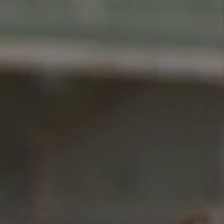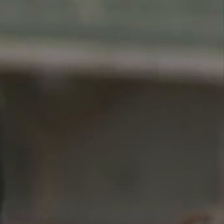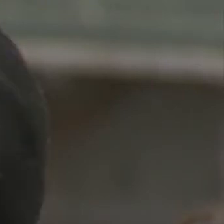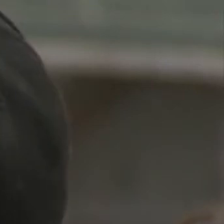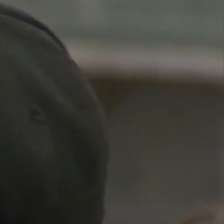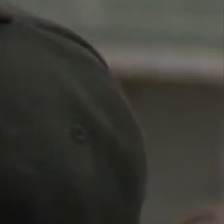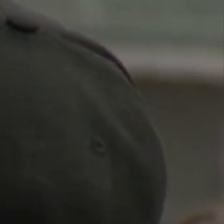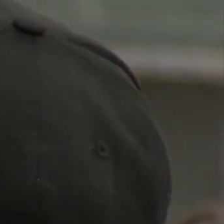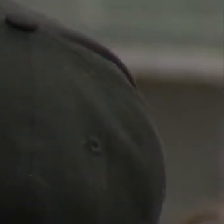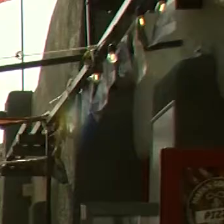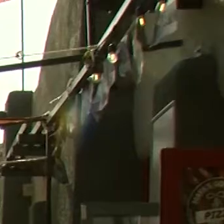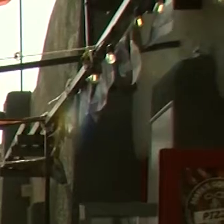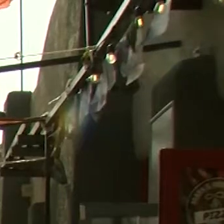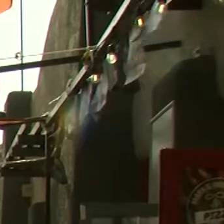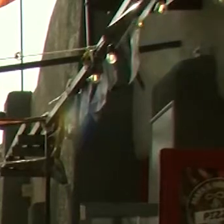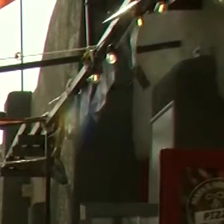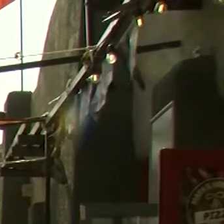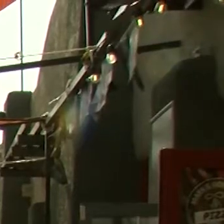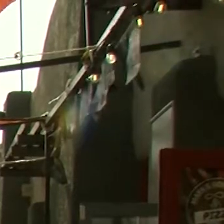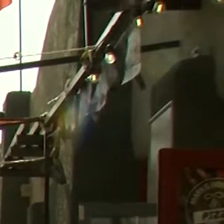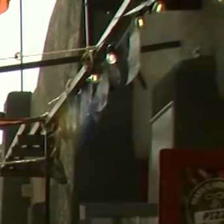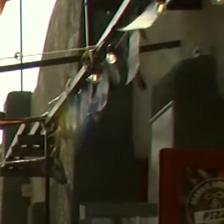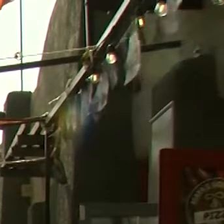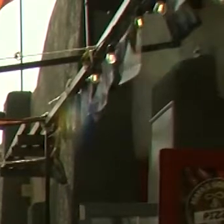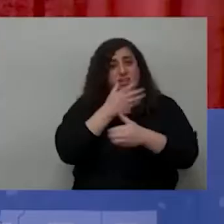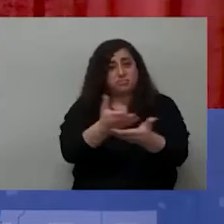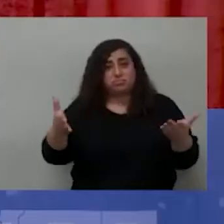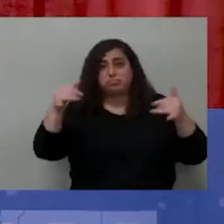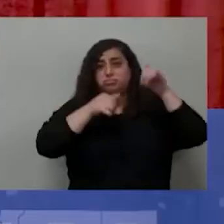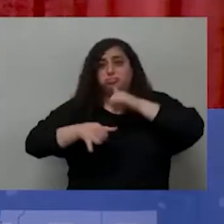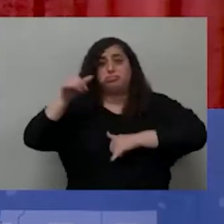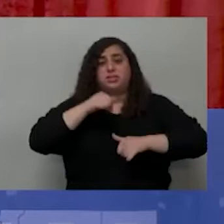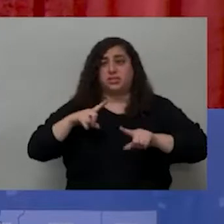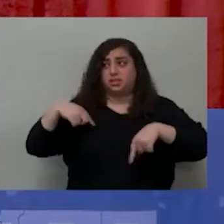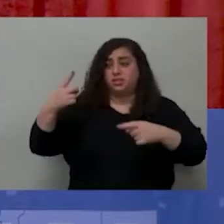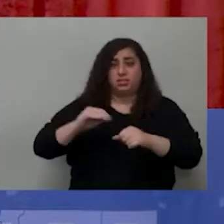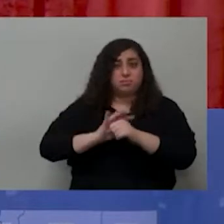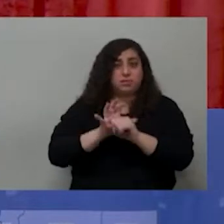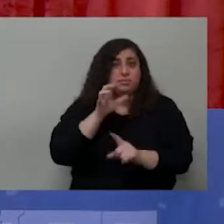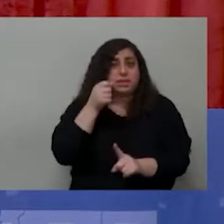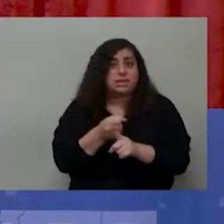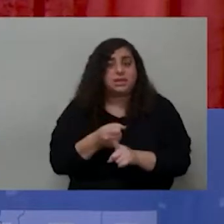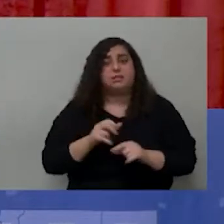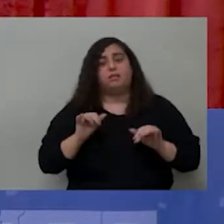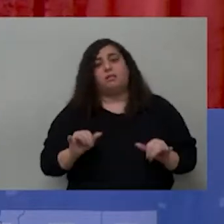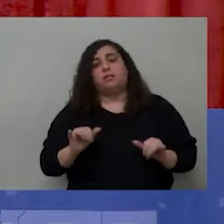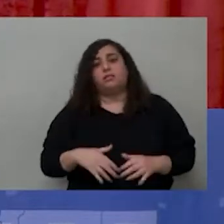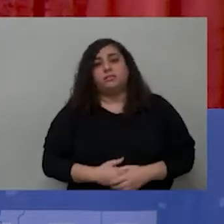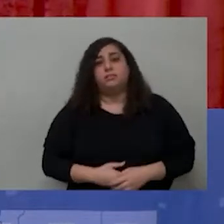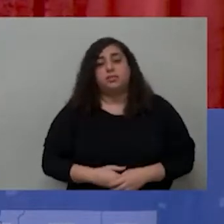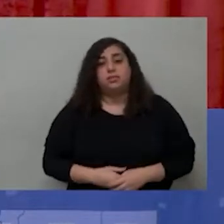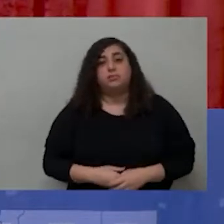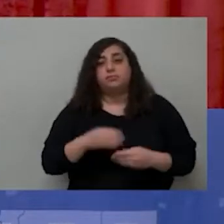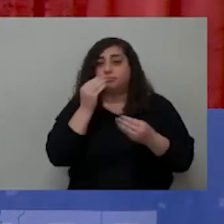That means doing away with social distancing, capacity limits and the color coded tier system that has been in place for more than a year. Our hospitalization rate today